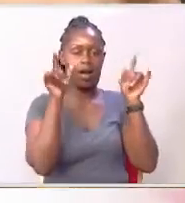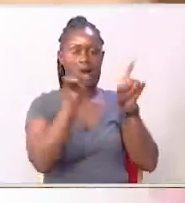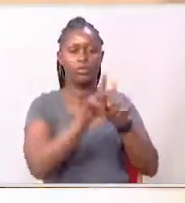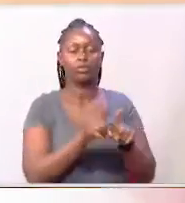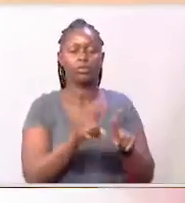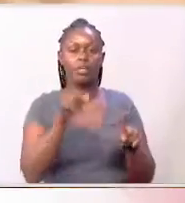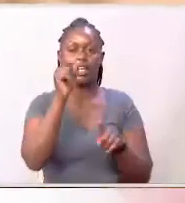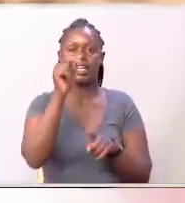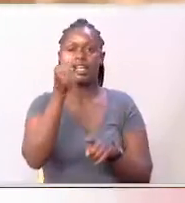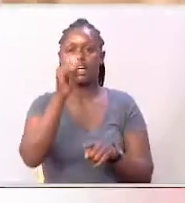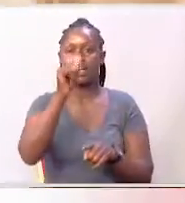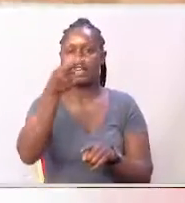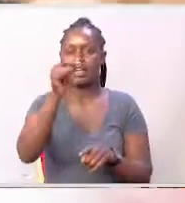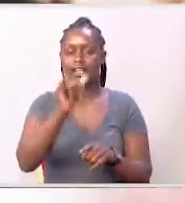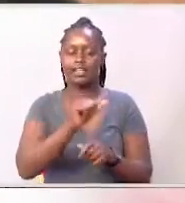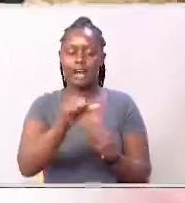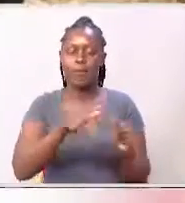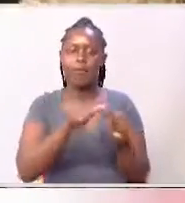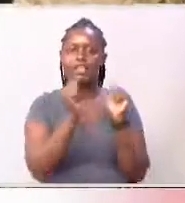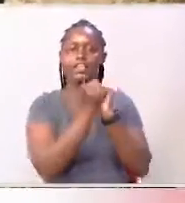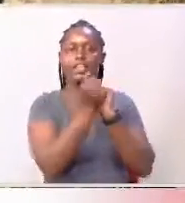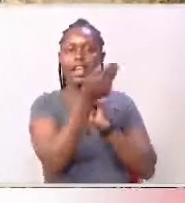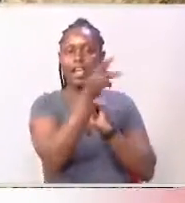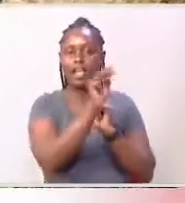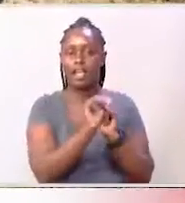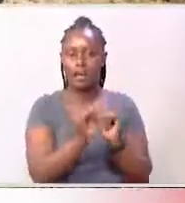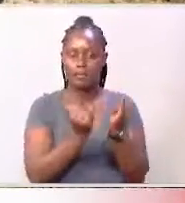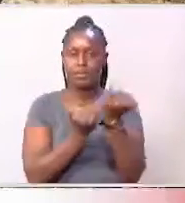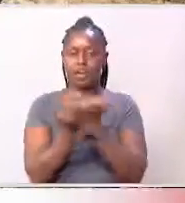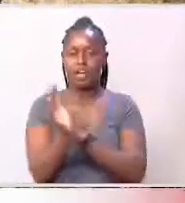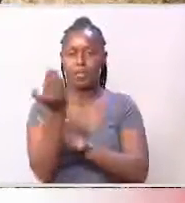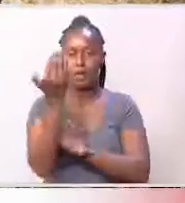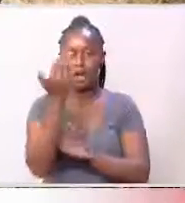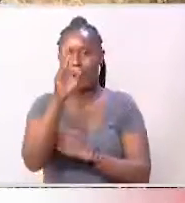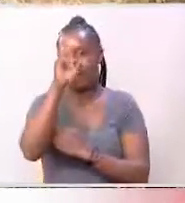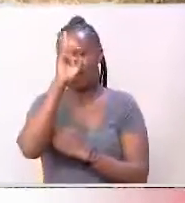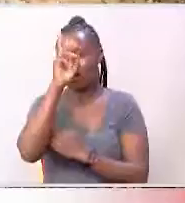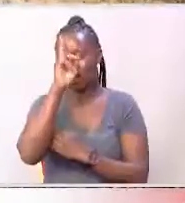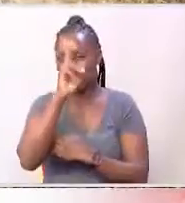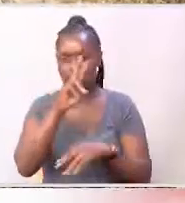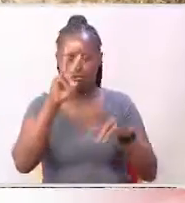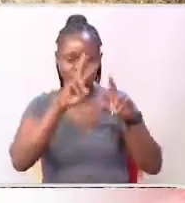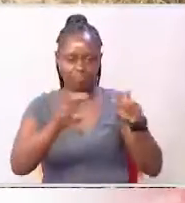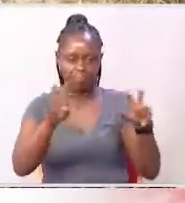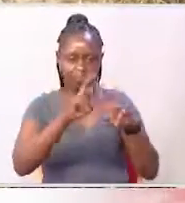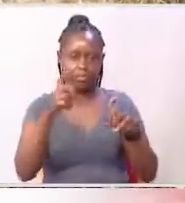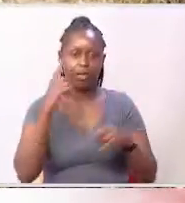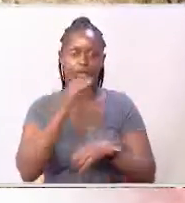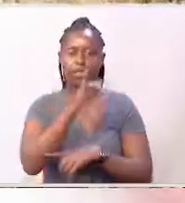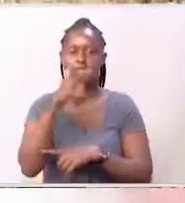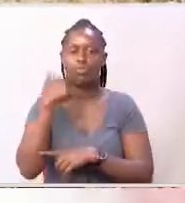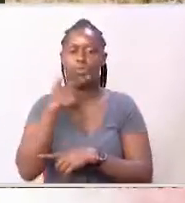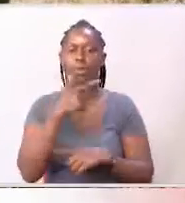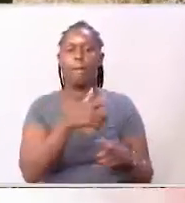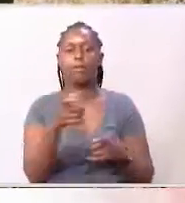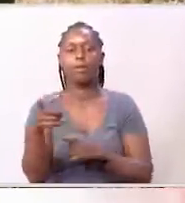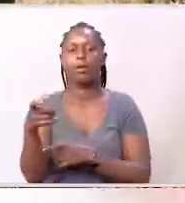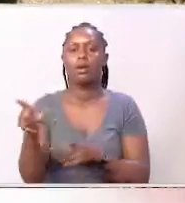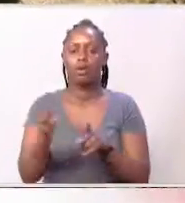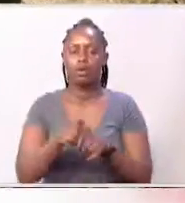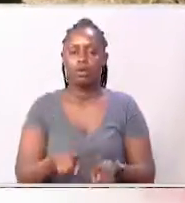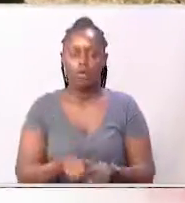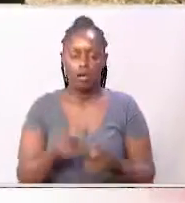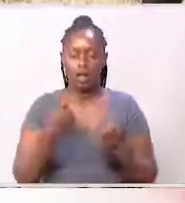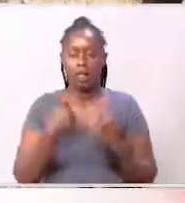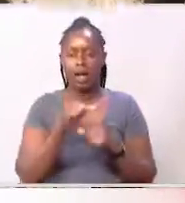Tayati constituency at around 10 a.m. Saturday morning. Police have launched a manhunt for the attackers, with the incident coming